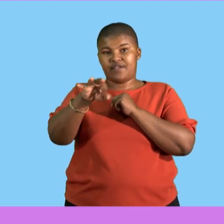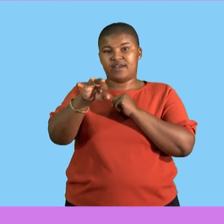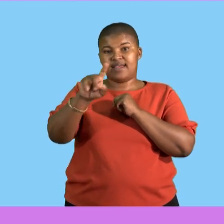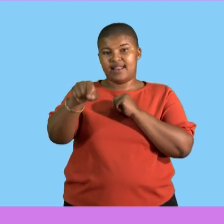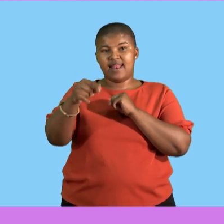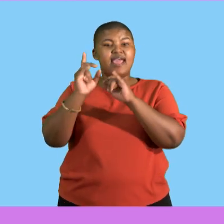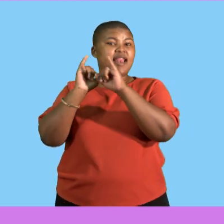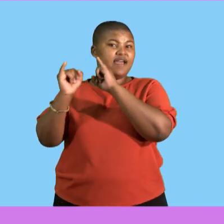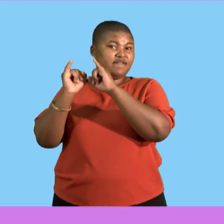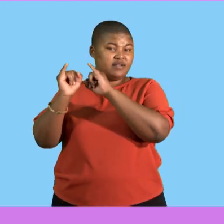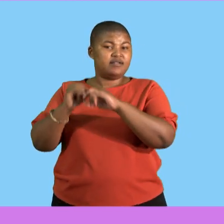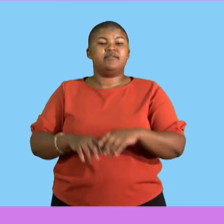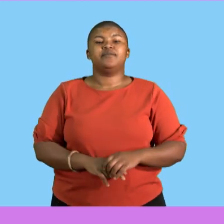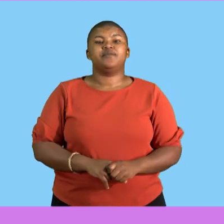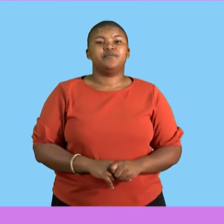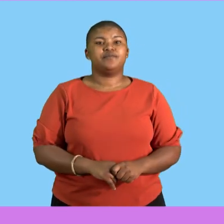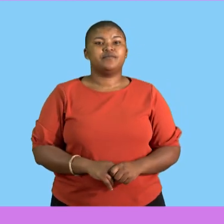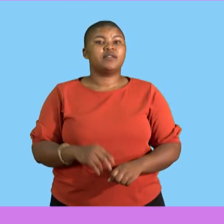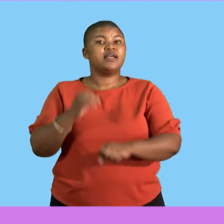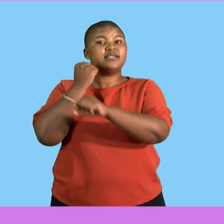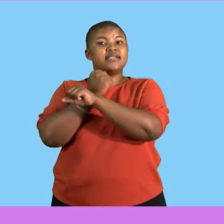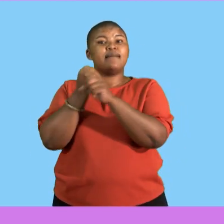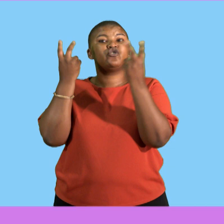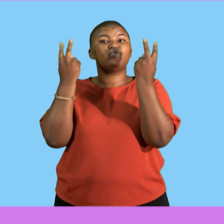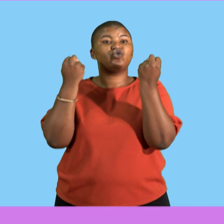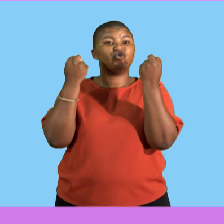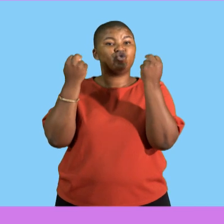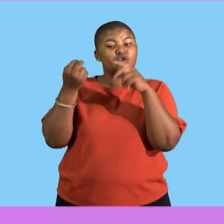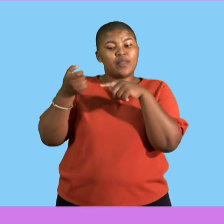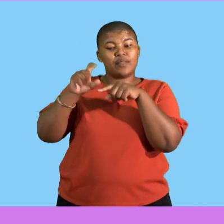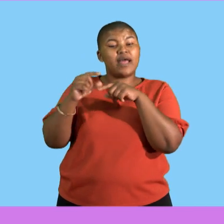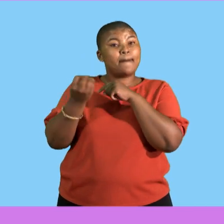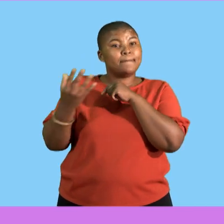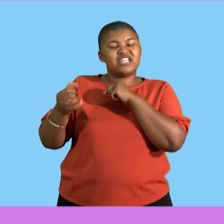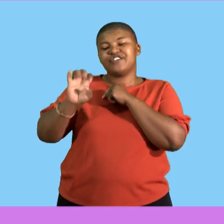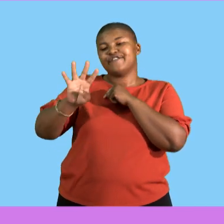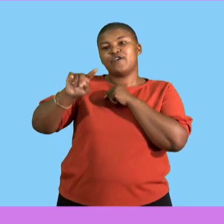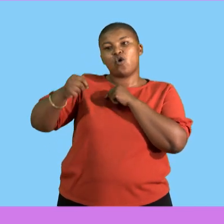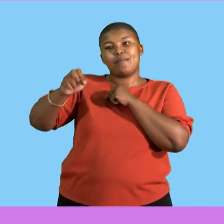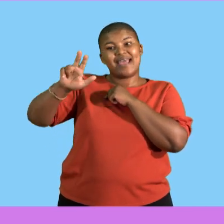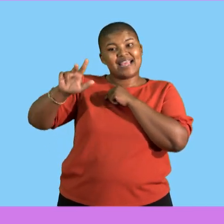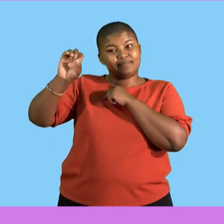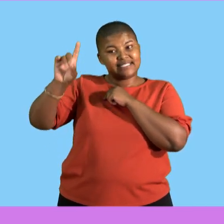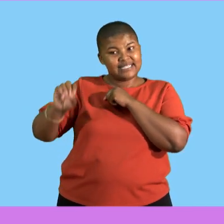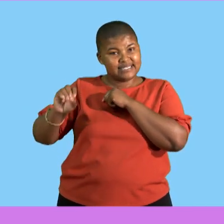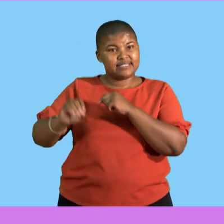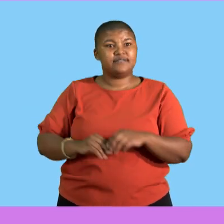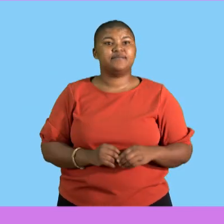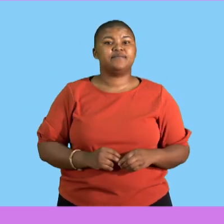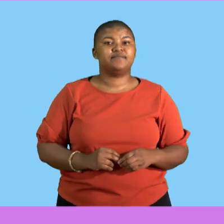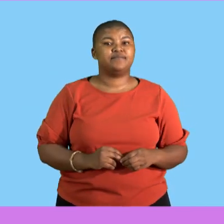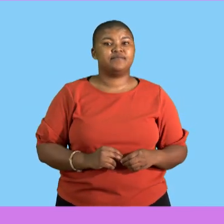12,933 Rand 11 cents times the new inflation rates of 4.8%,